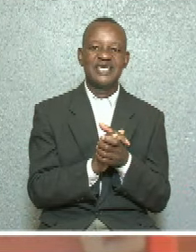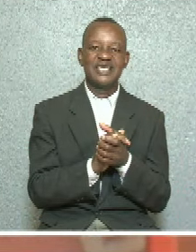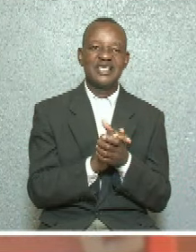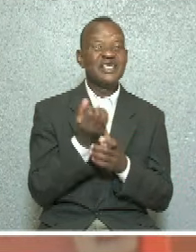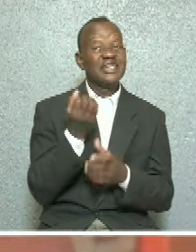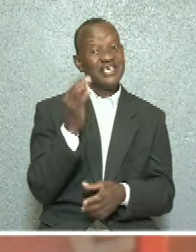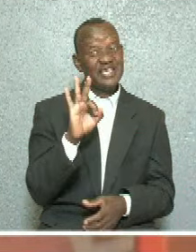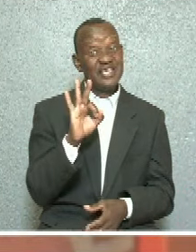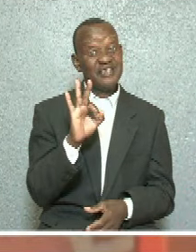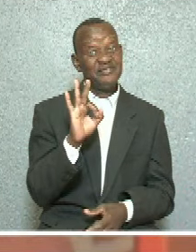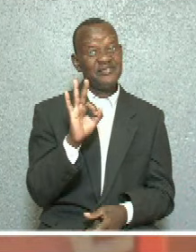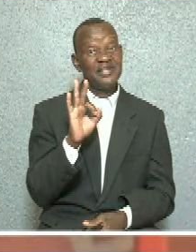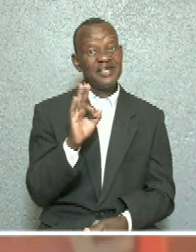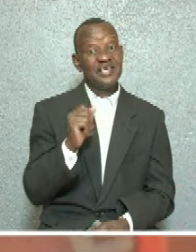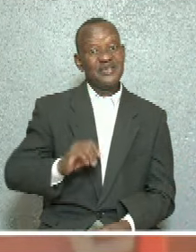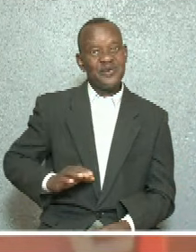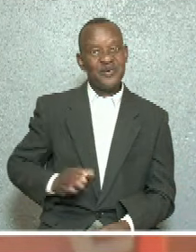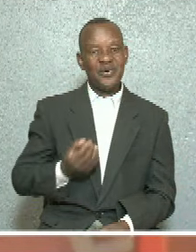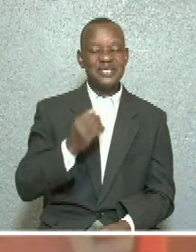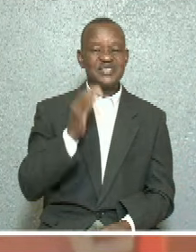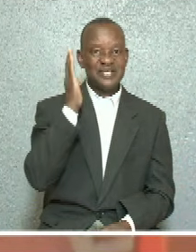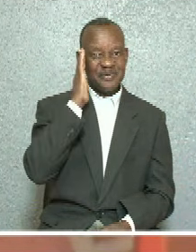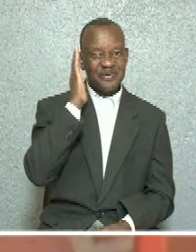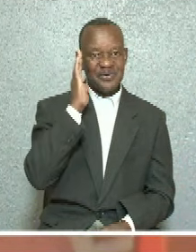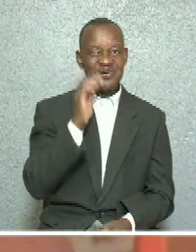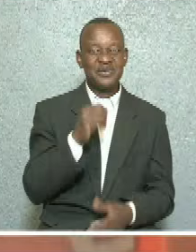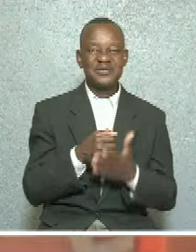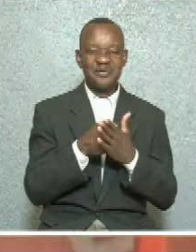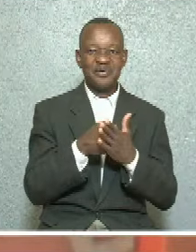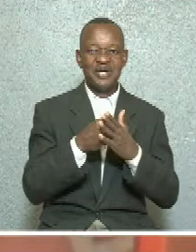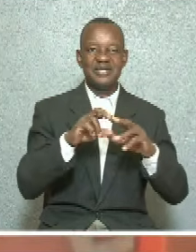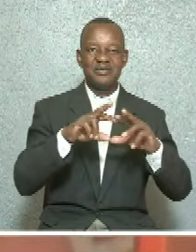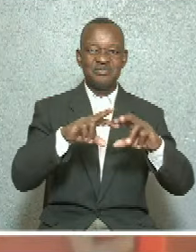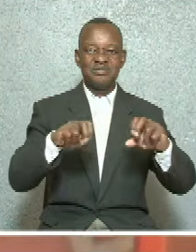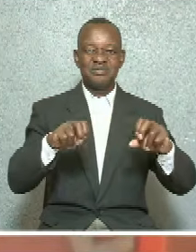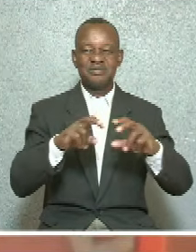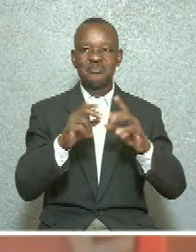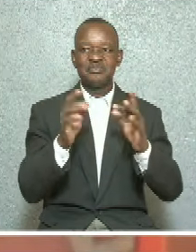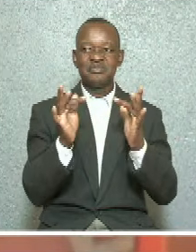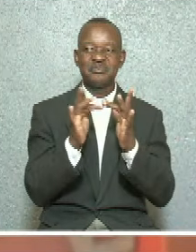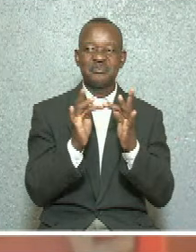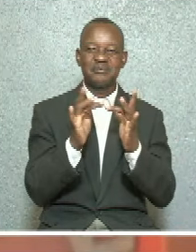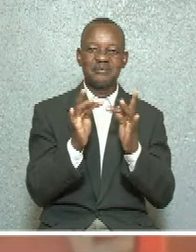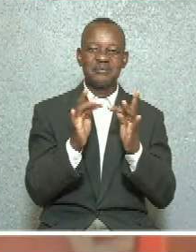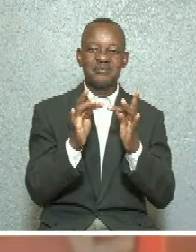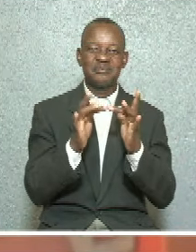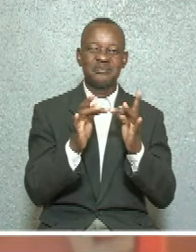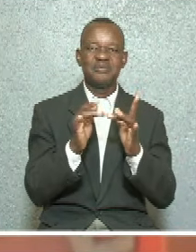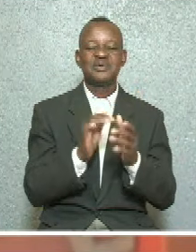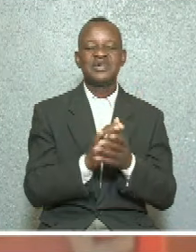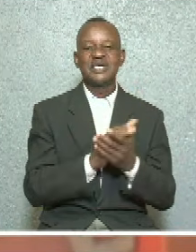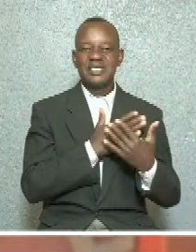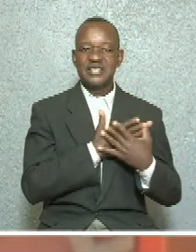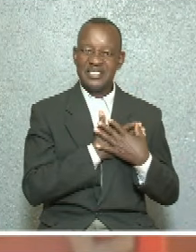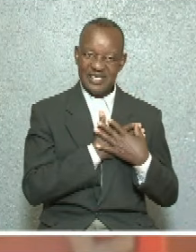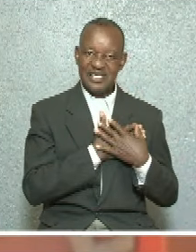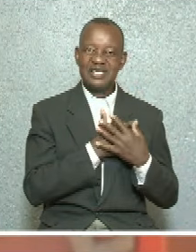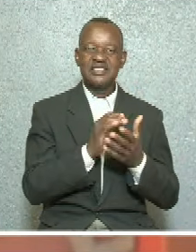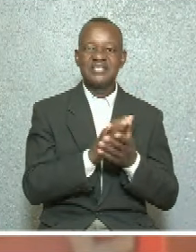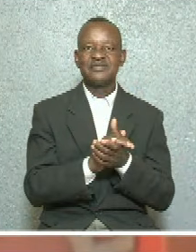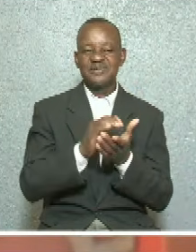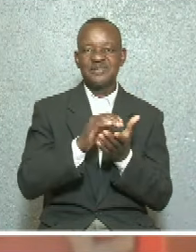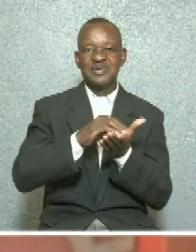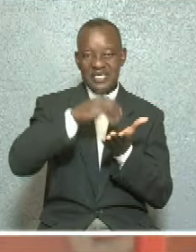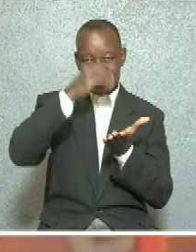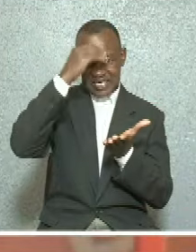seemed to really enjoy interacting with people. He spoke different languages. So I think he was just a regular grandpa who the kids loved to come